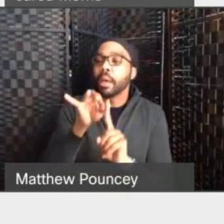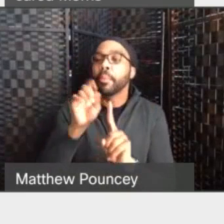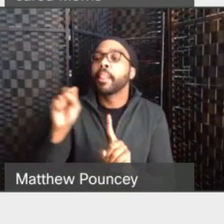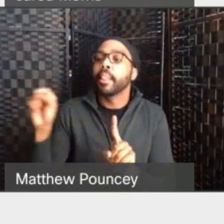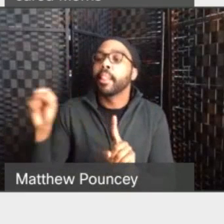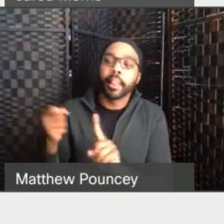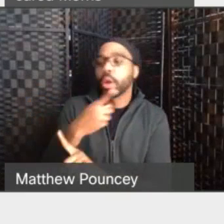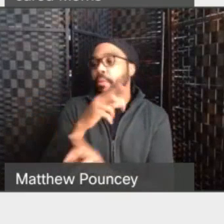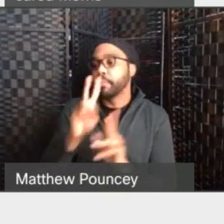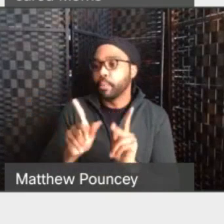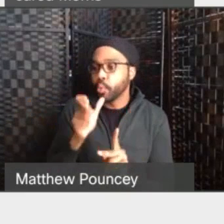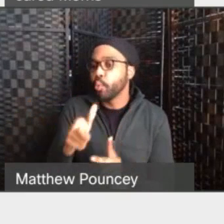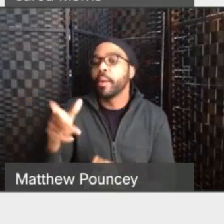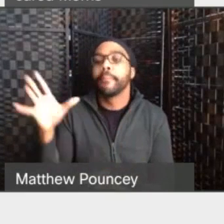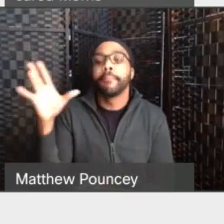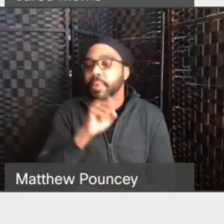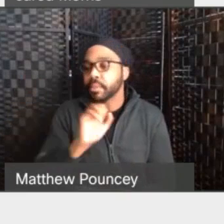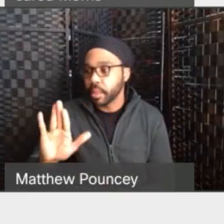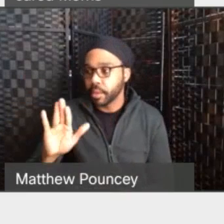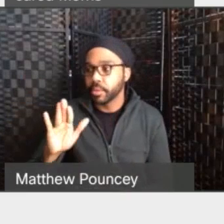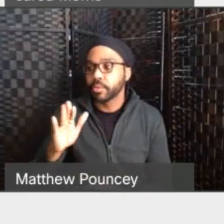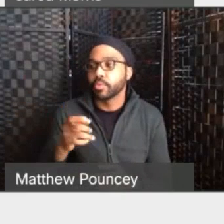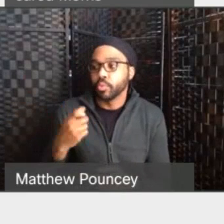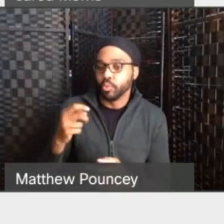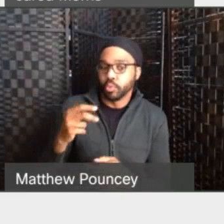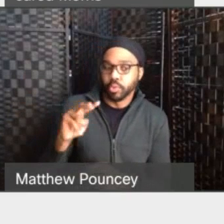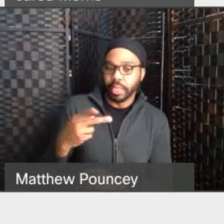dose 2 because they just missed their dose 2 recently.